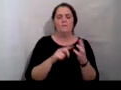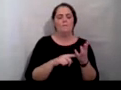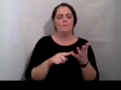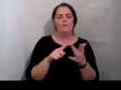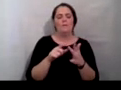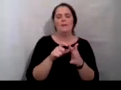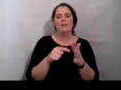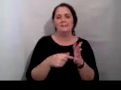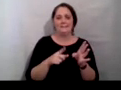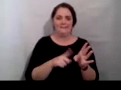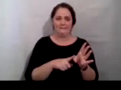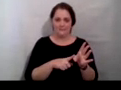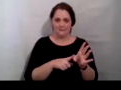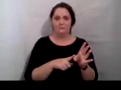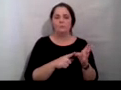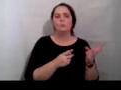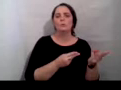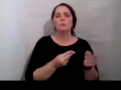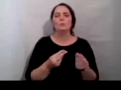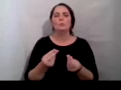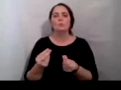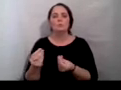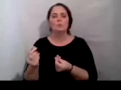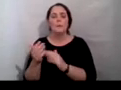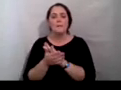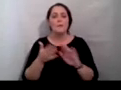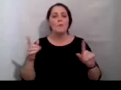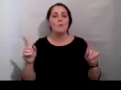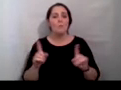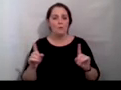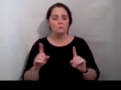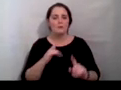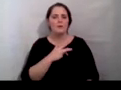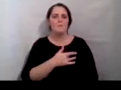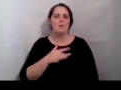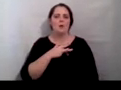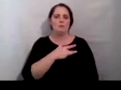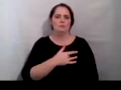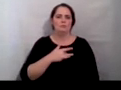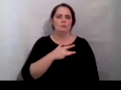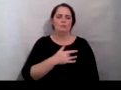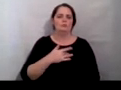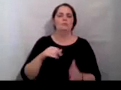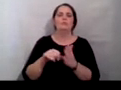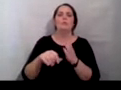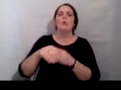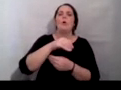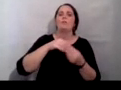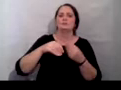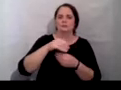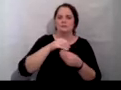And I'm arguing that potent fluidity is an emotional ecology. It's an expression